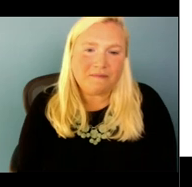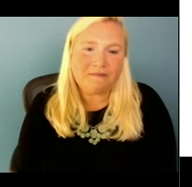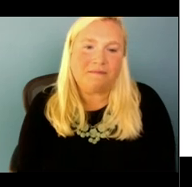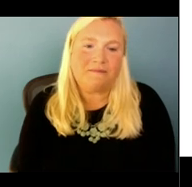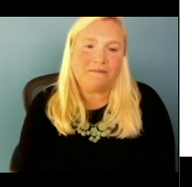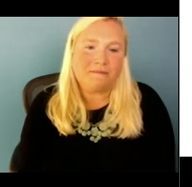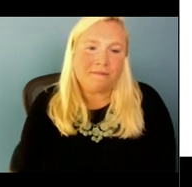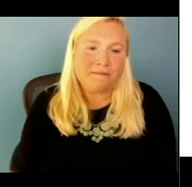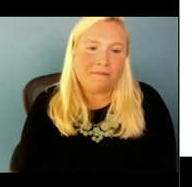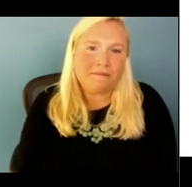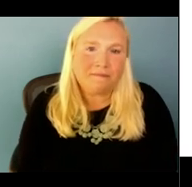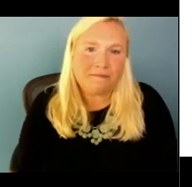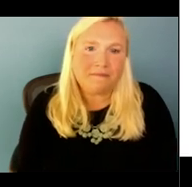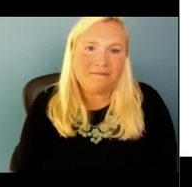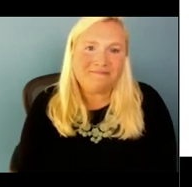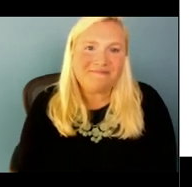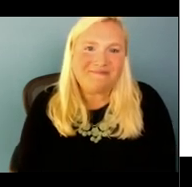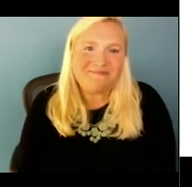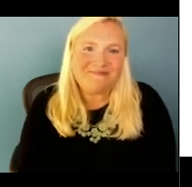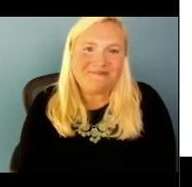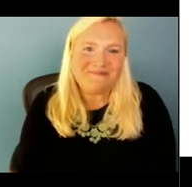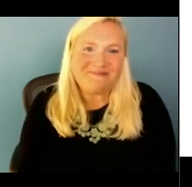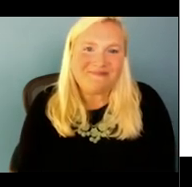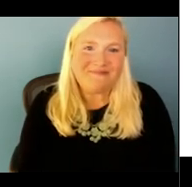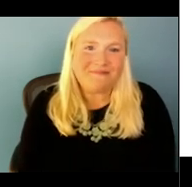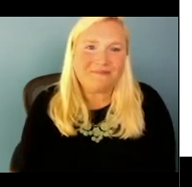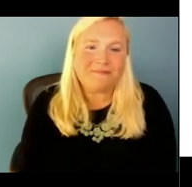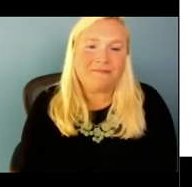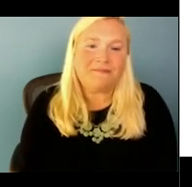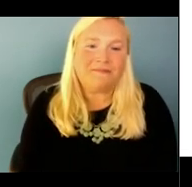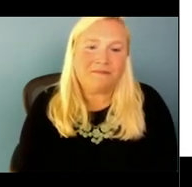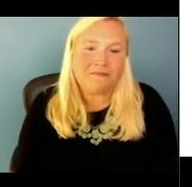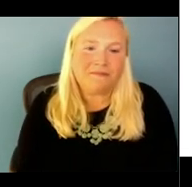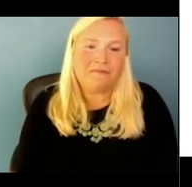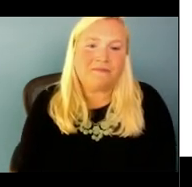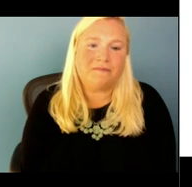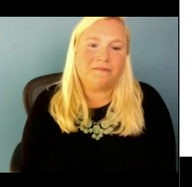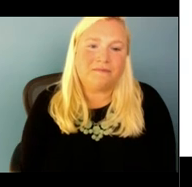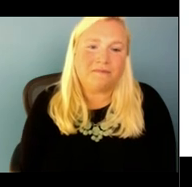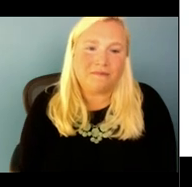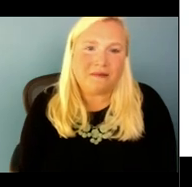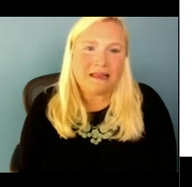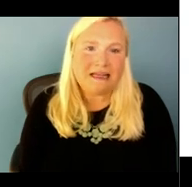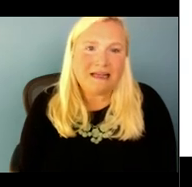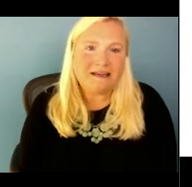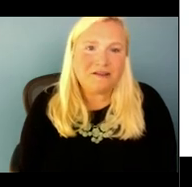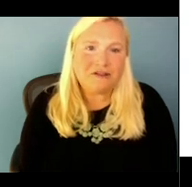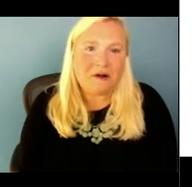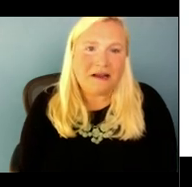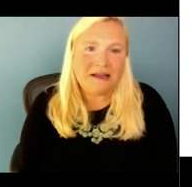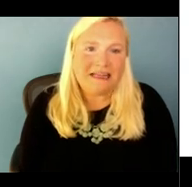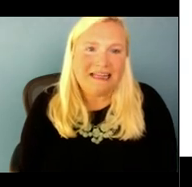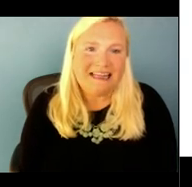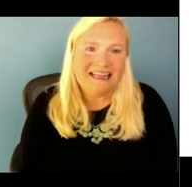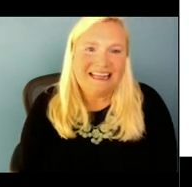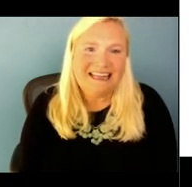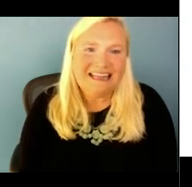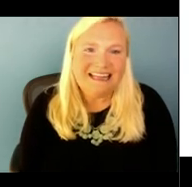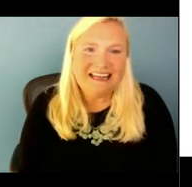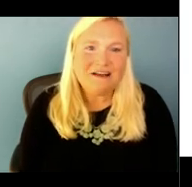What do you recommend I do to increase my confidence and competence in working with this population? Martha, why don't you take this, because you've talked about